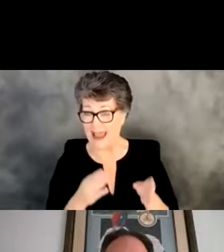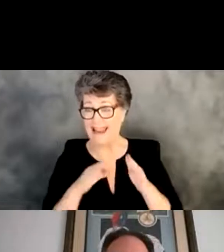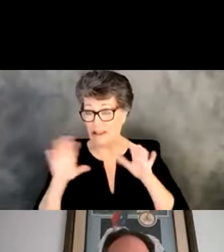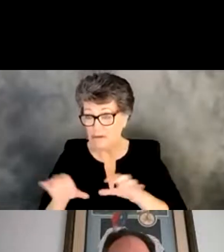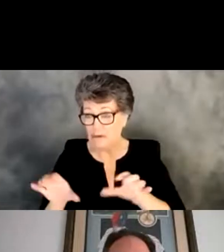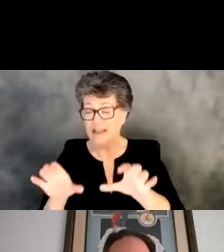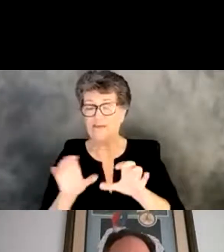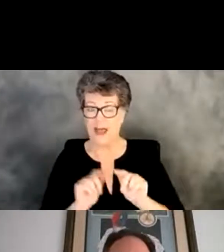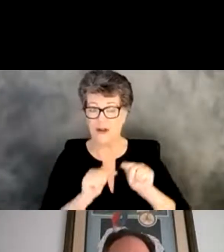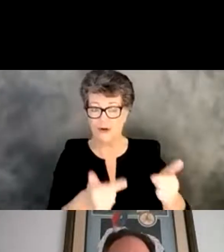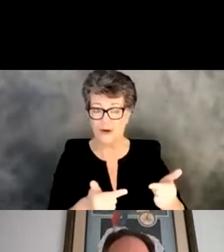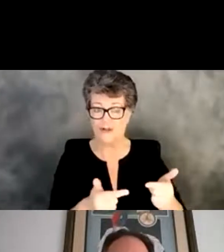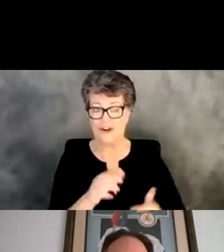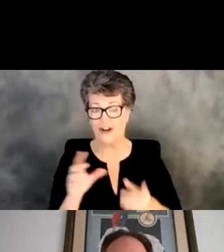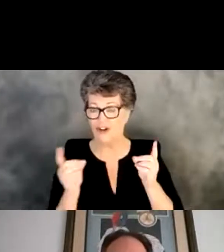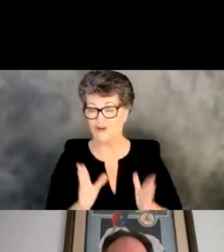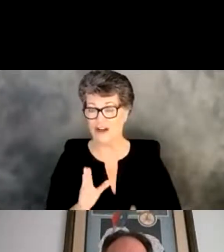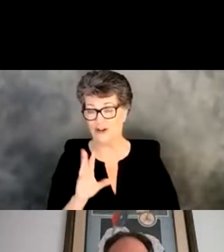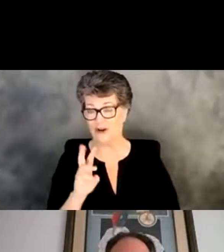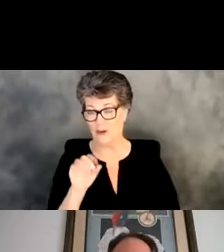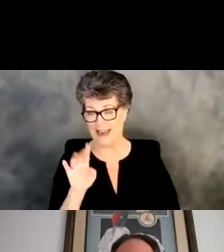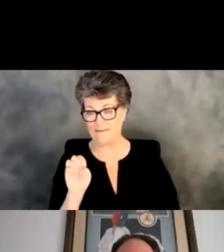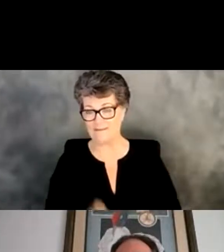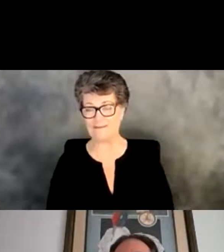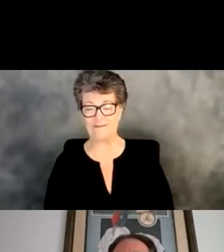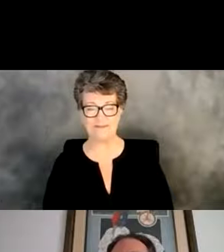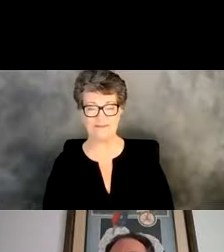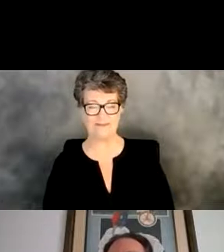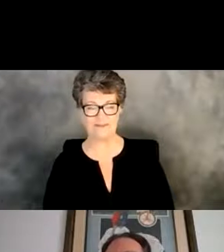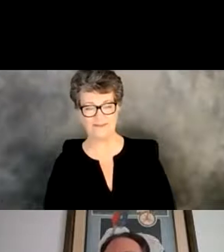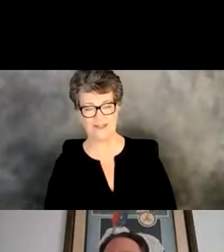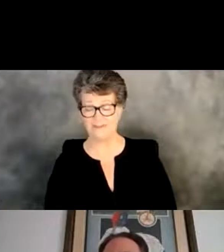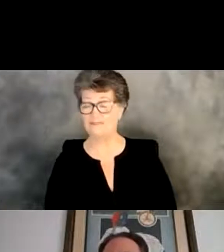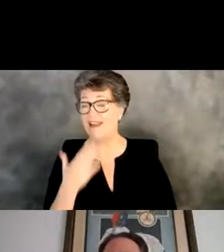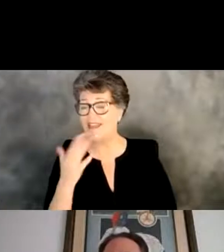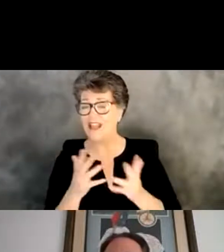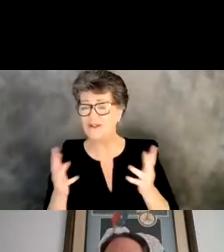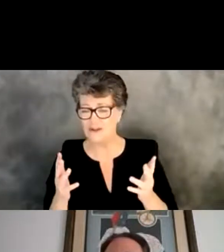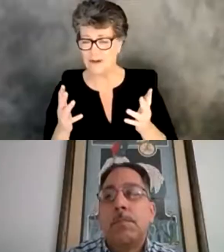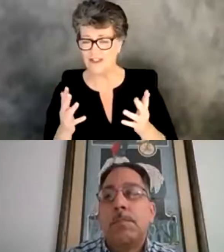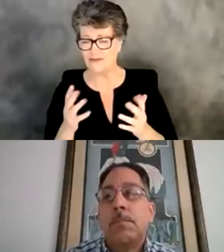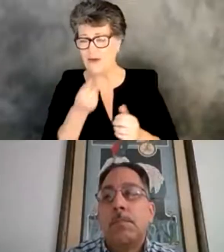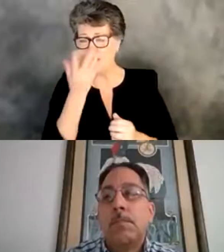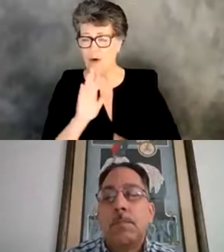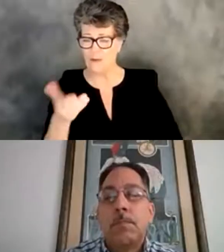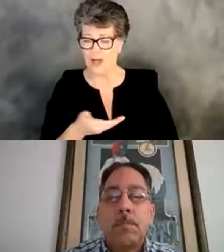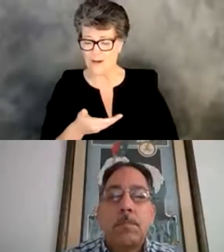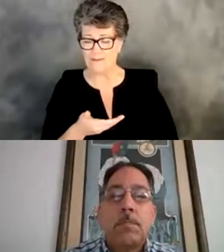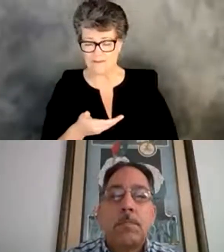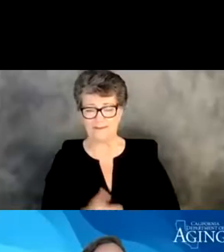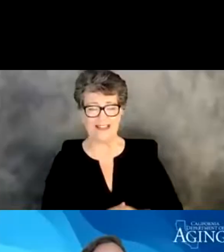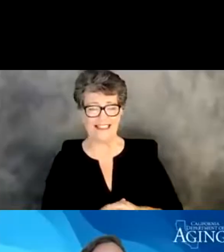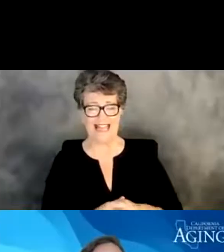I'll turn it over to Director Kim McCoy-Wade. Thank you so much, Fig, for the warm welcome and marking